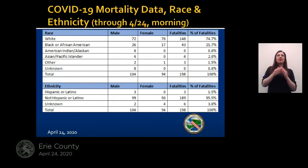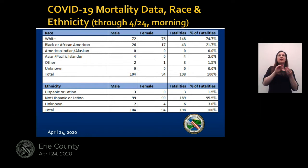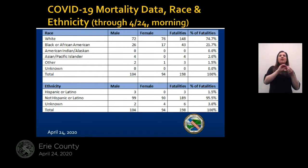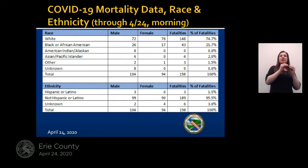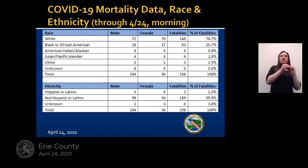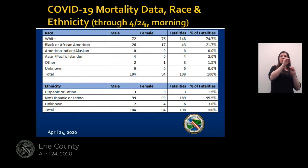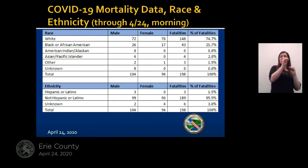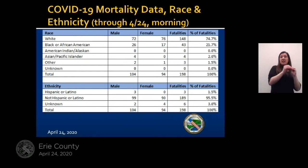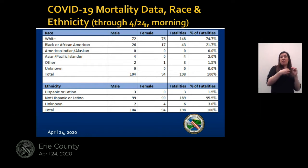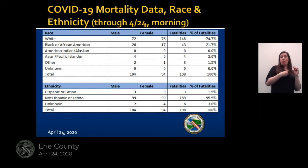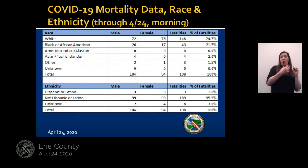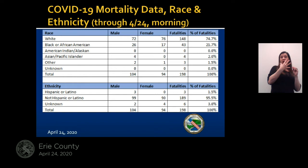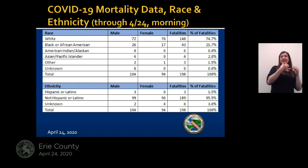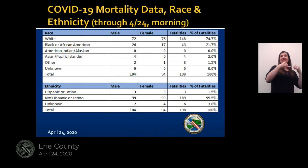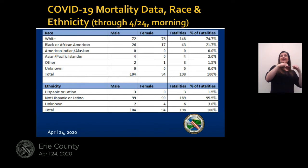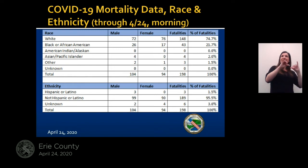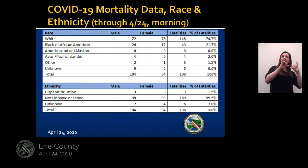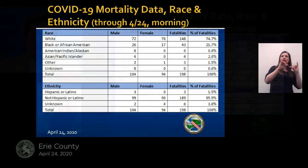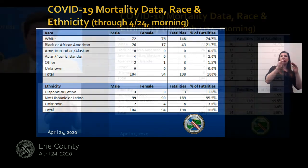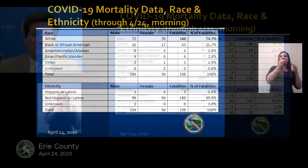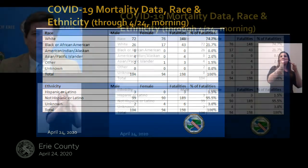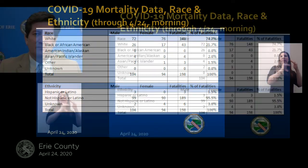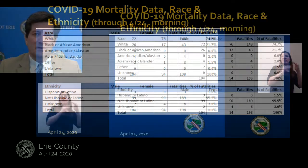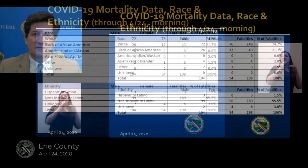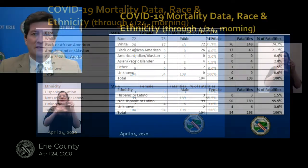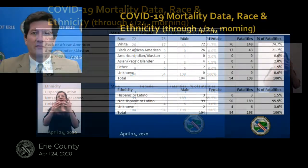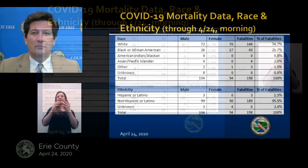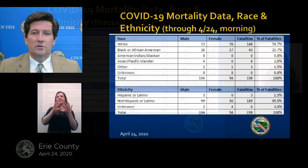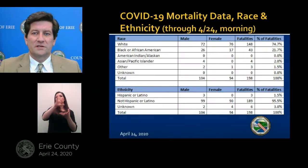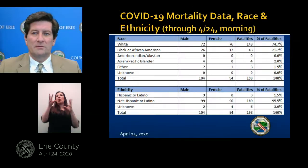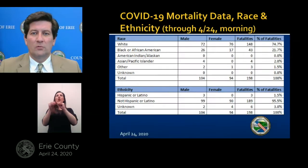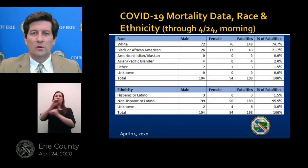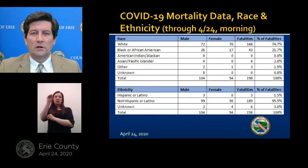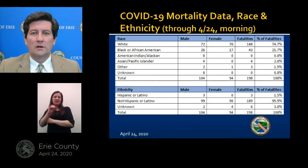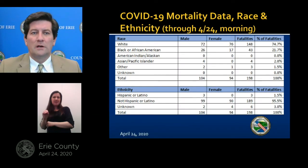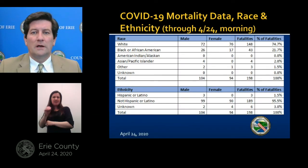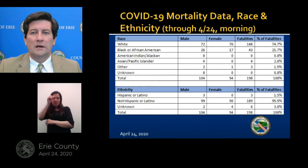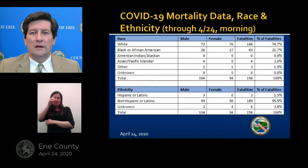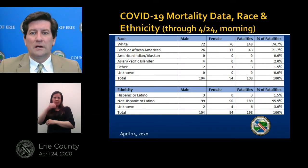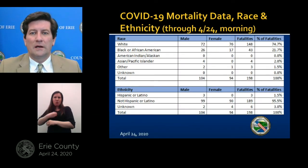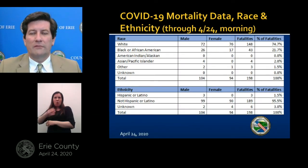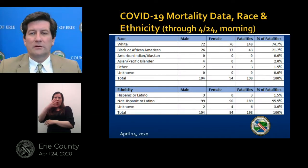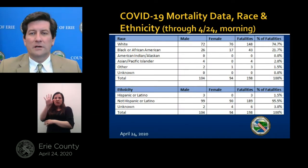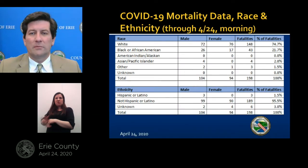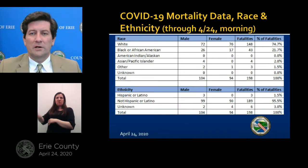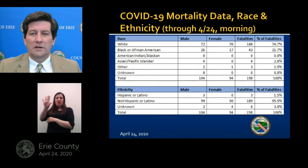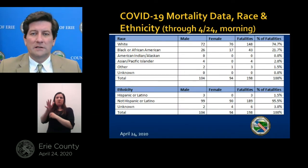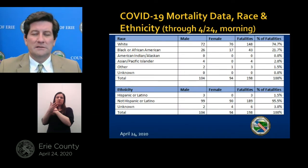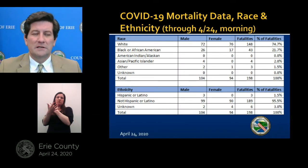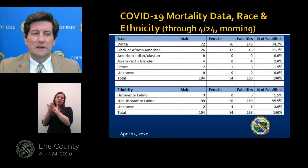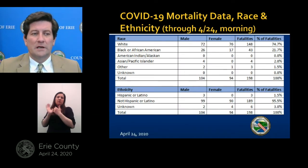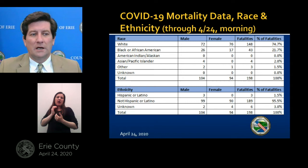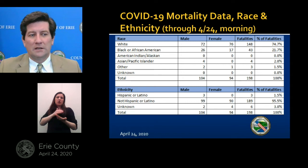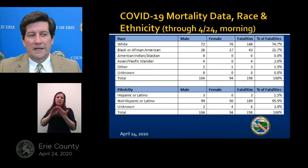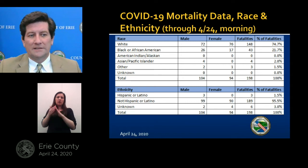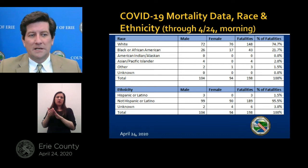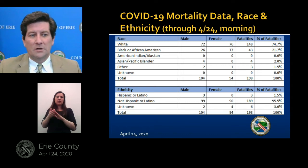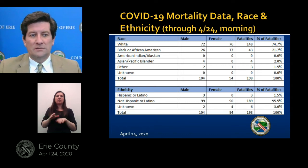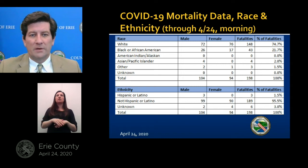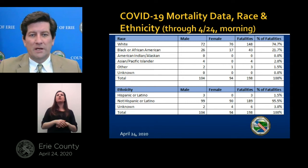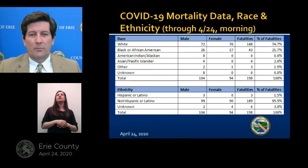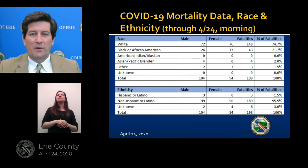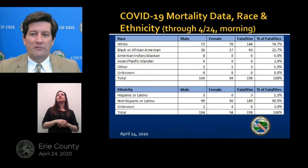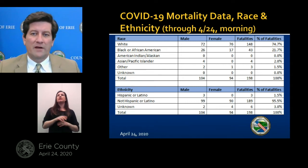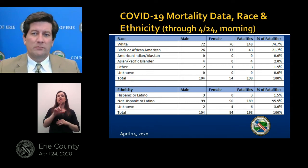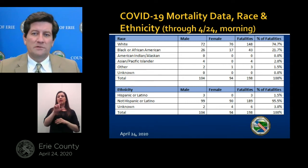to the general population, and about 7% more African Americans.